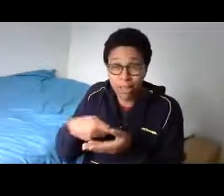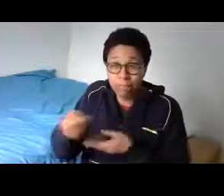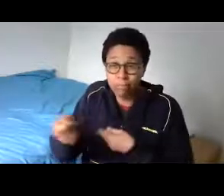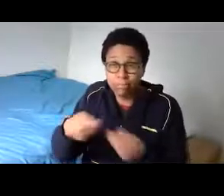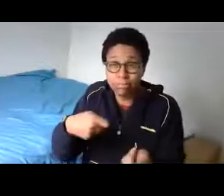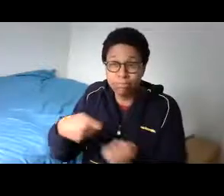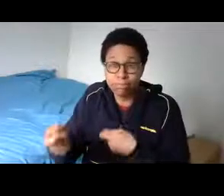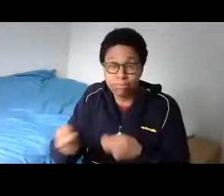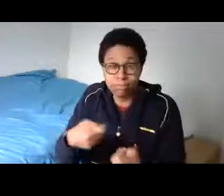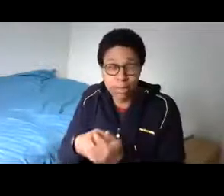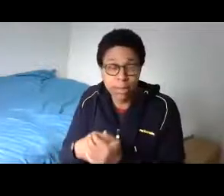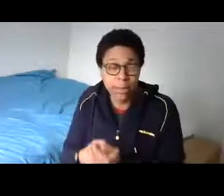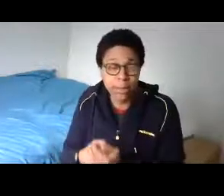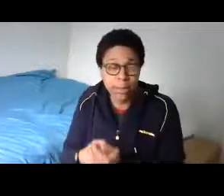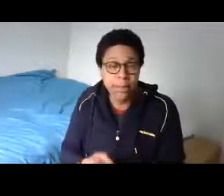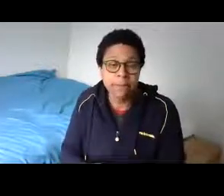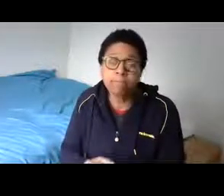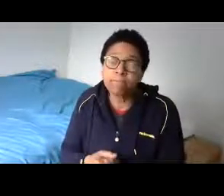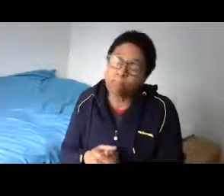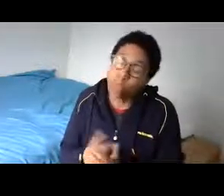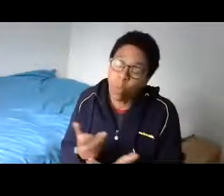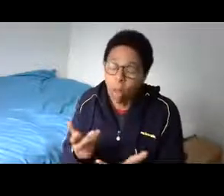But local